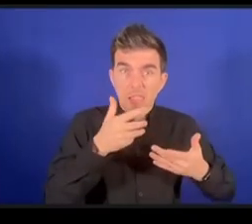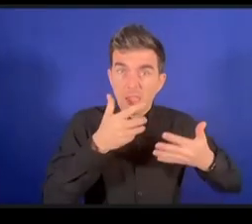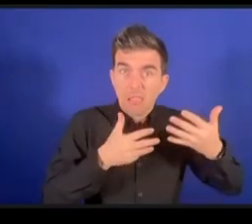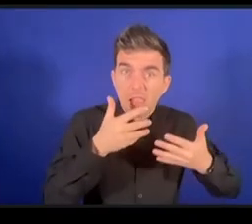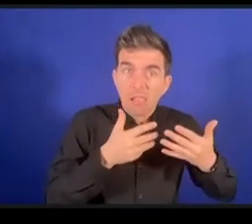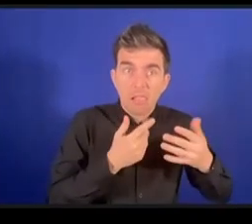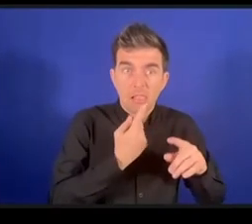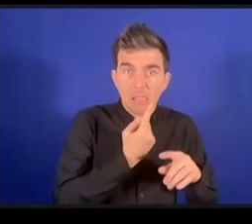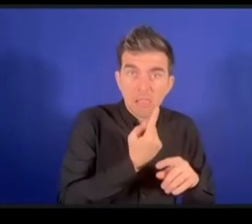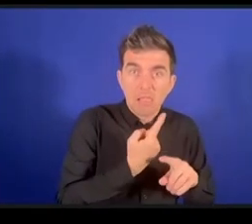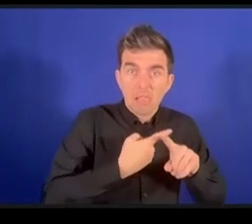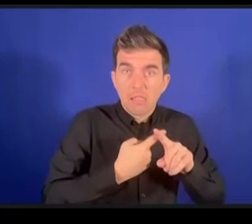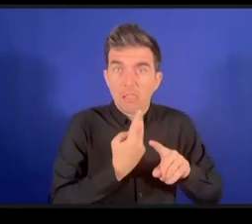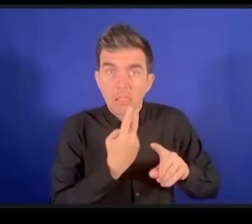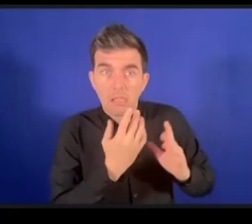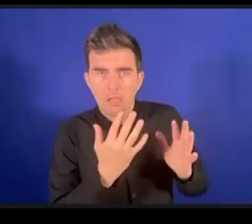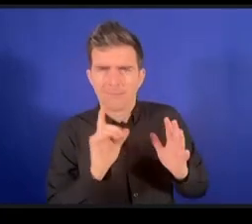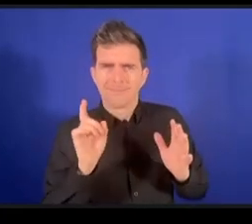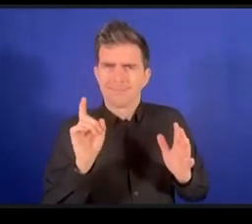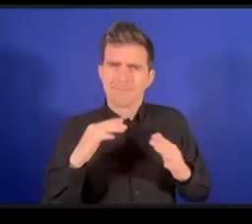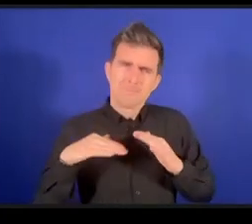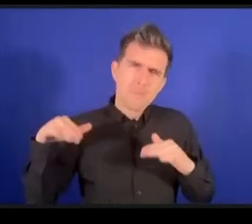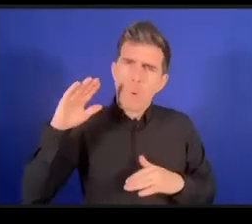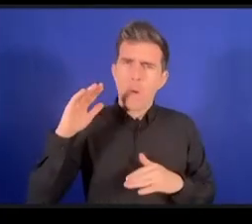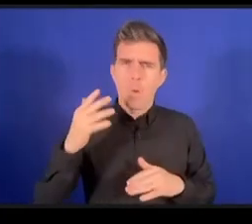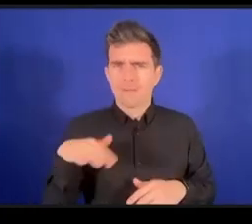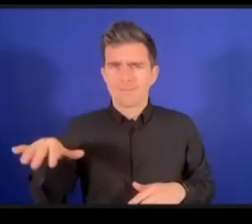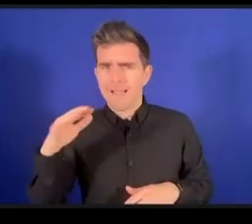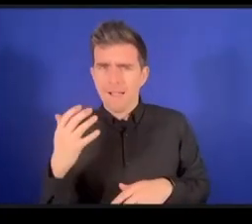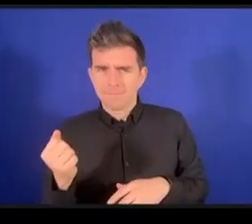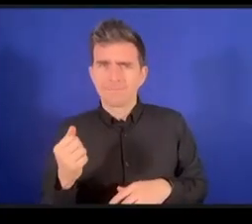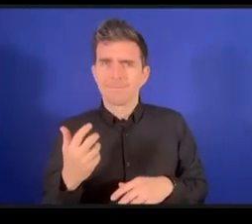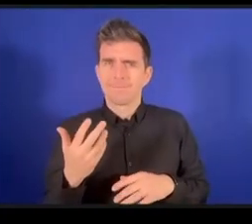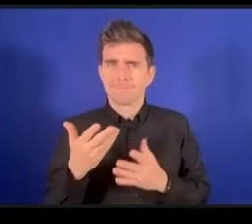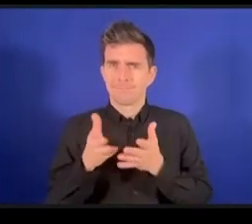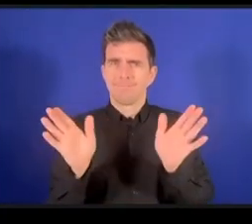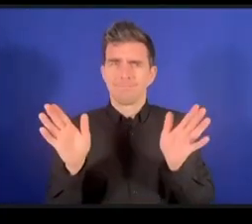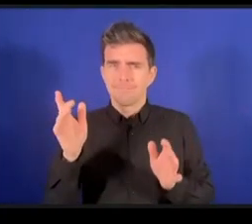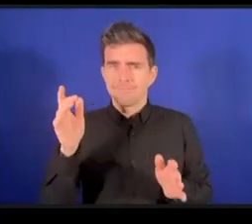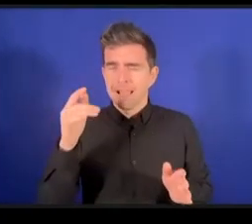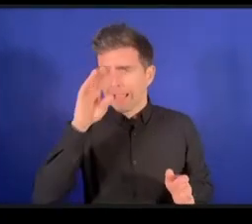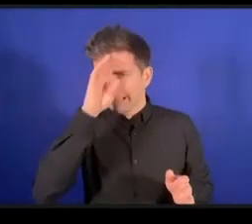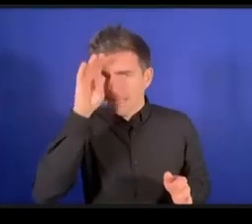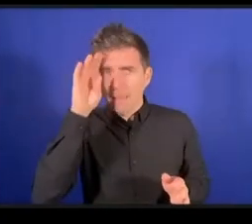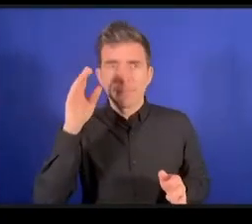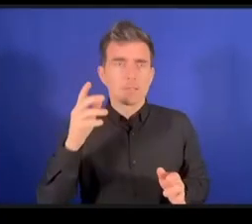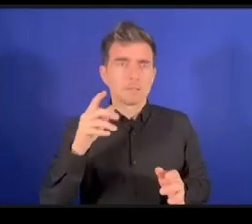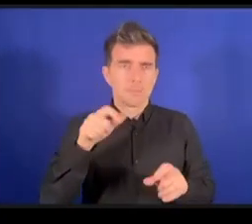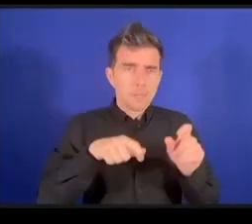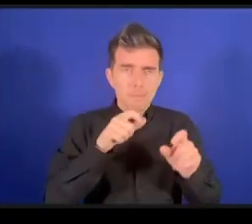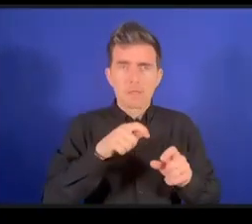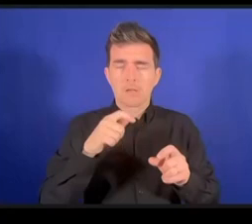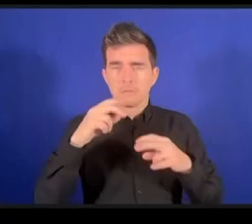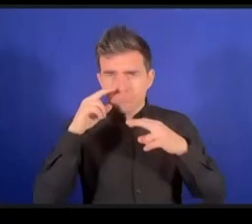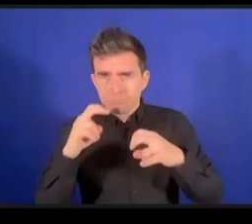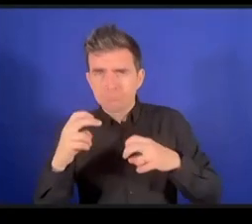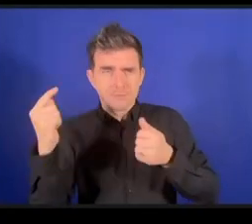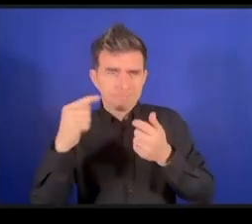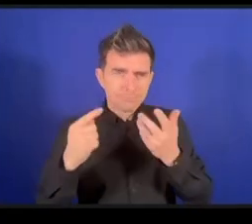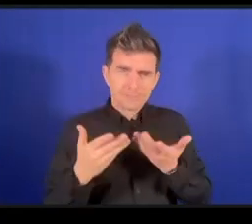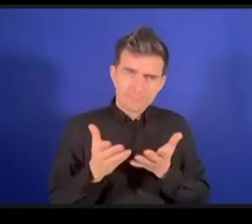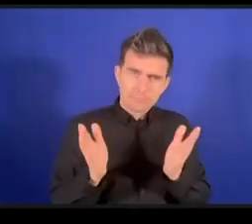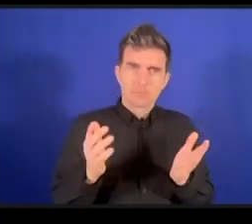us, especially those of us who are responsible for developing software that's used online, to